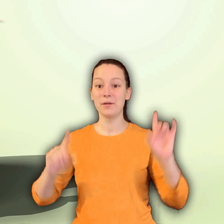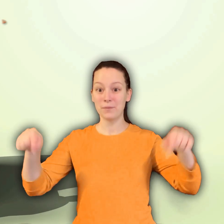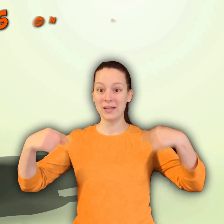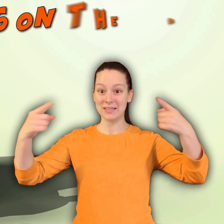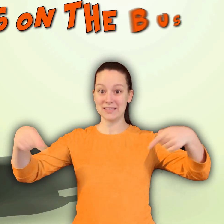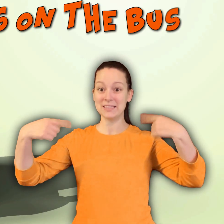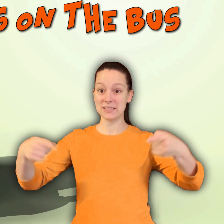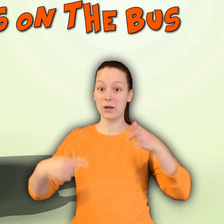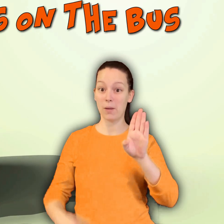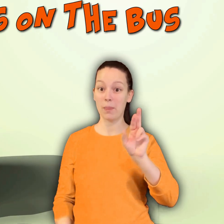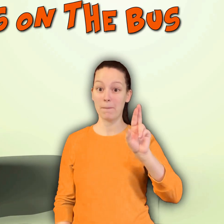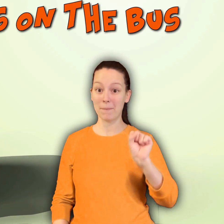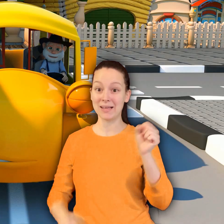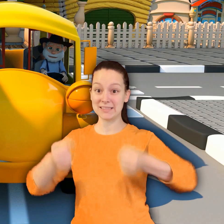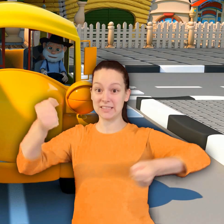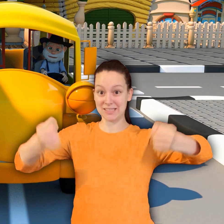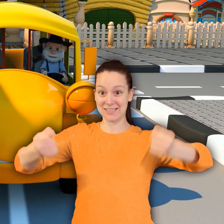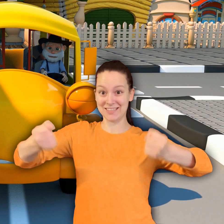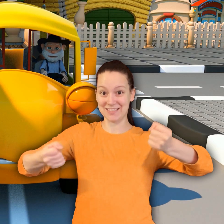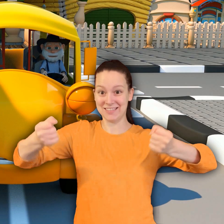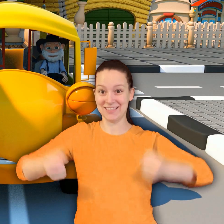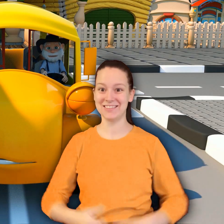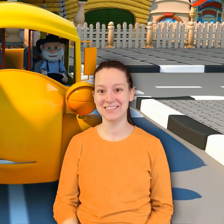the wheels on the bus